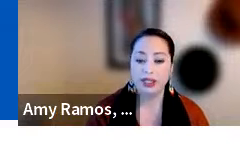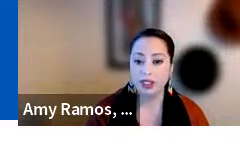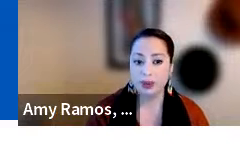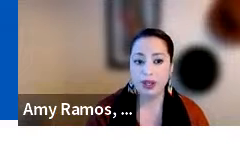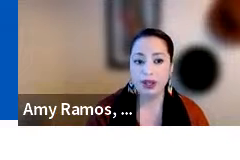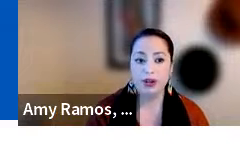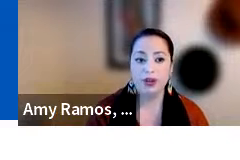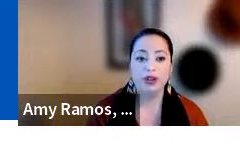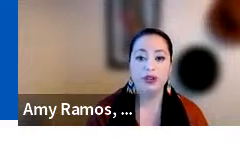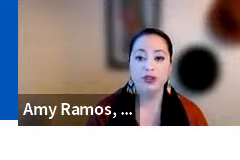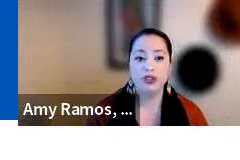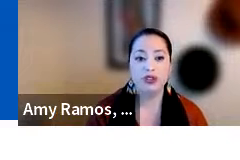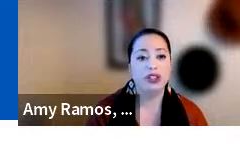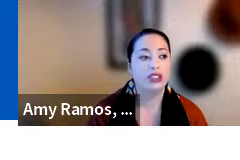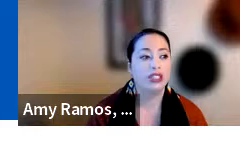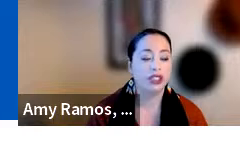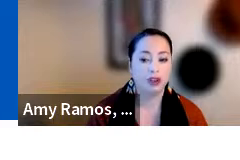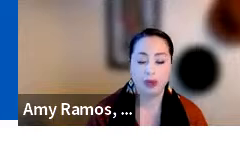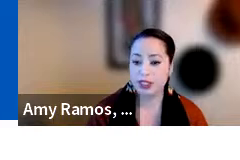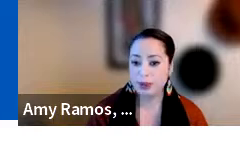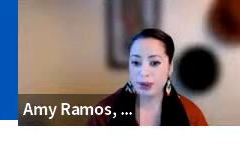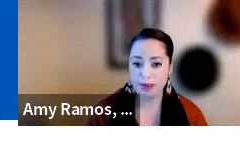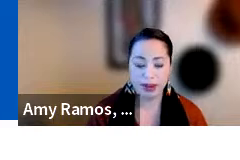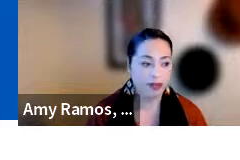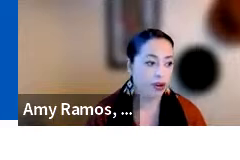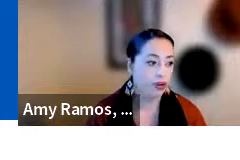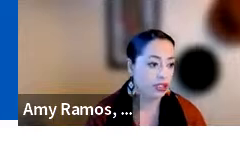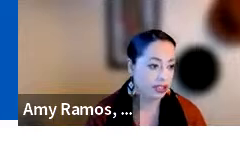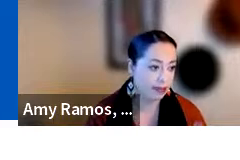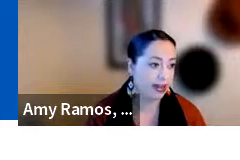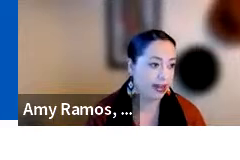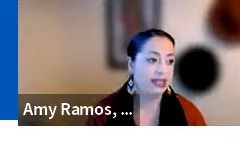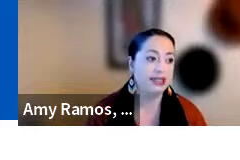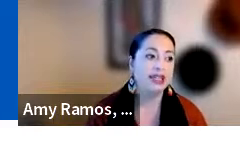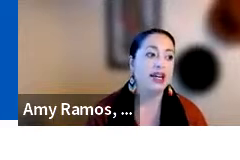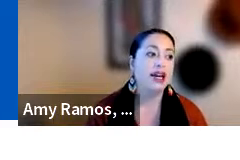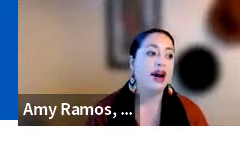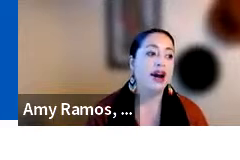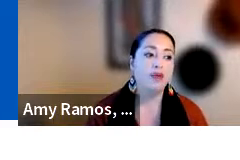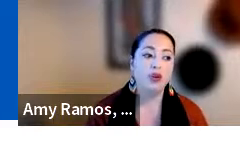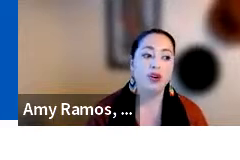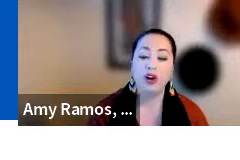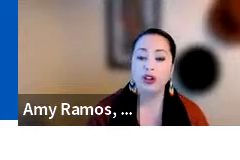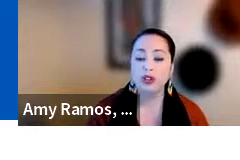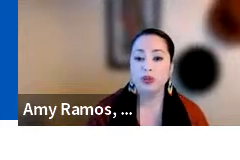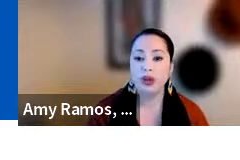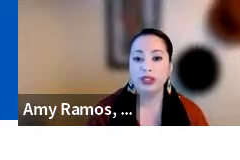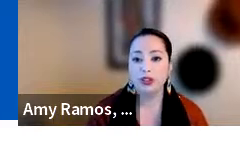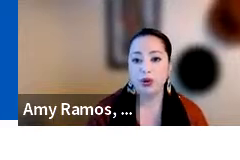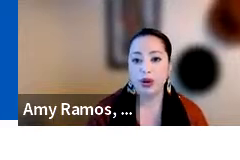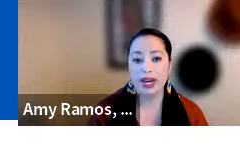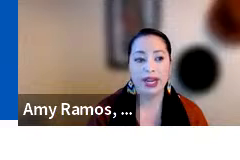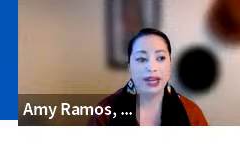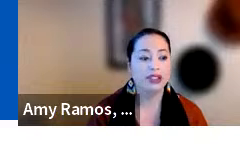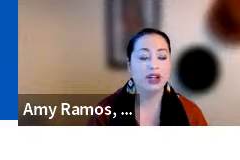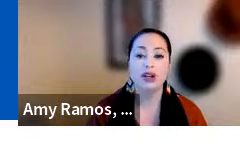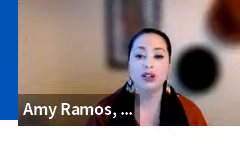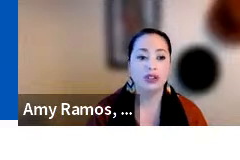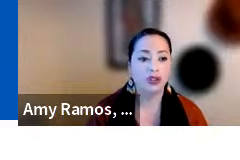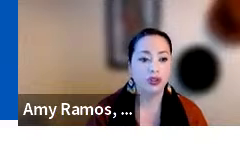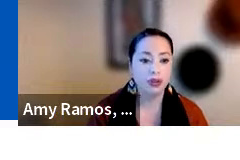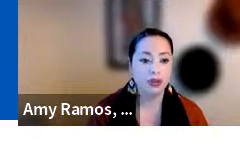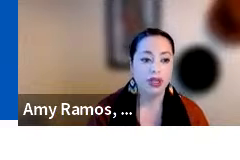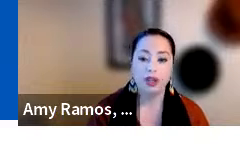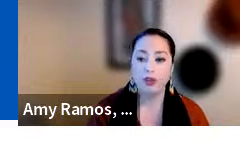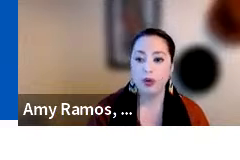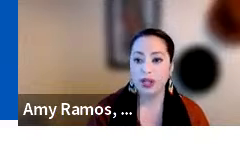or planning to speak. You can use *6 if you're participating by phone, just like Mike is. You can also raise your hand